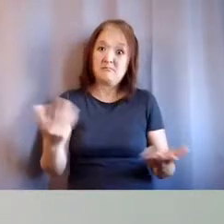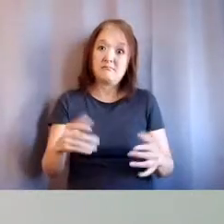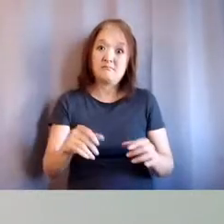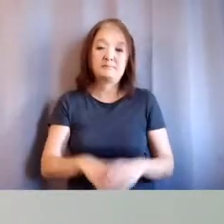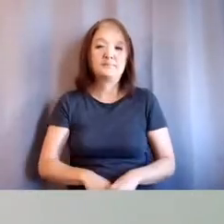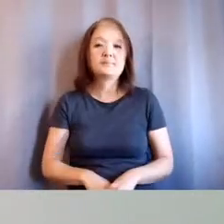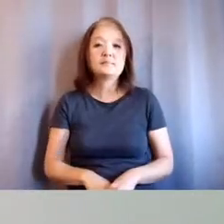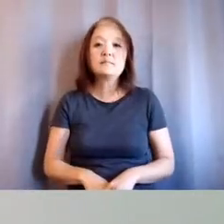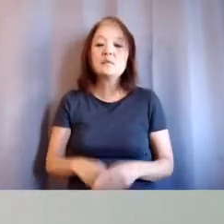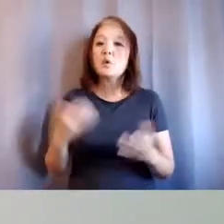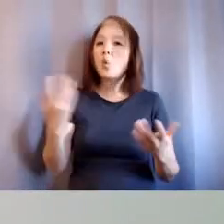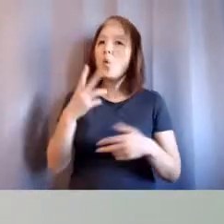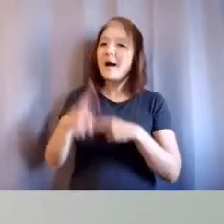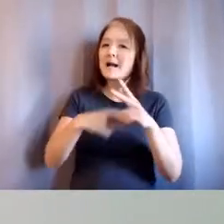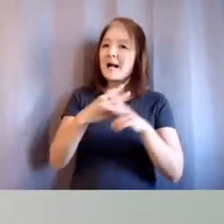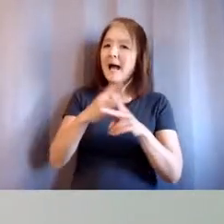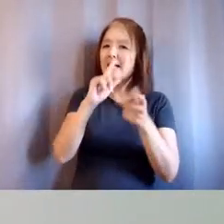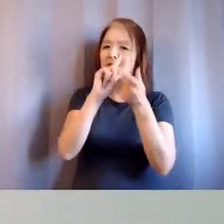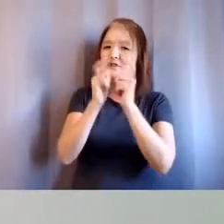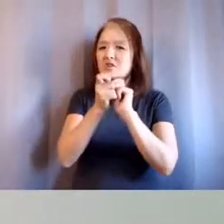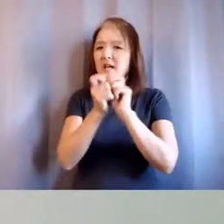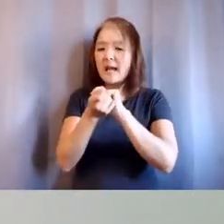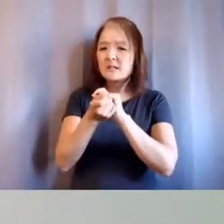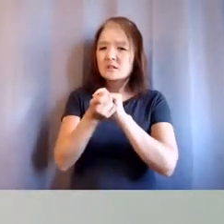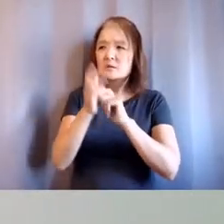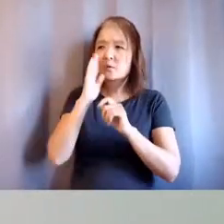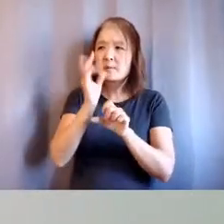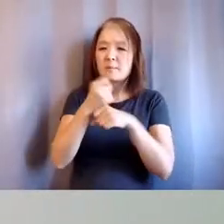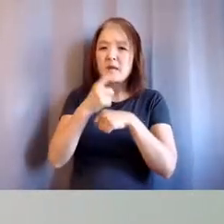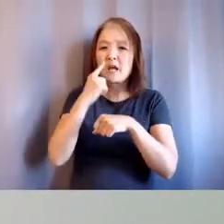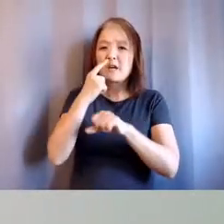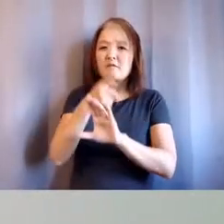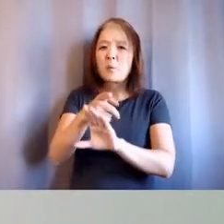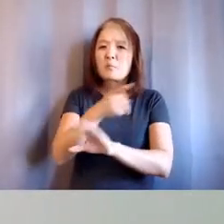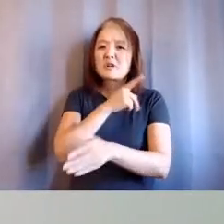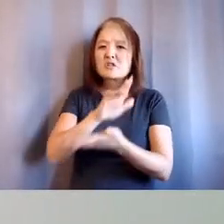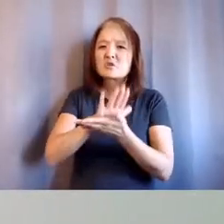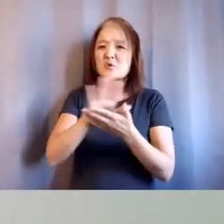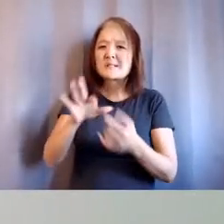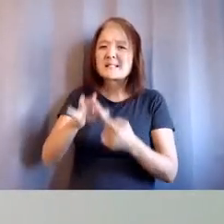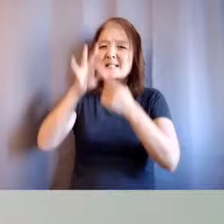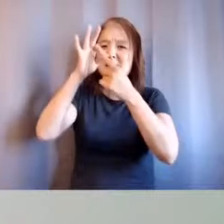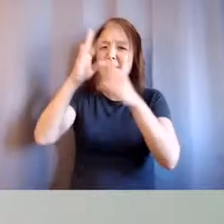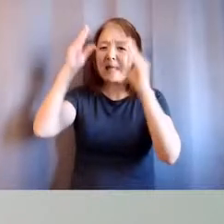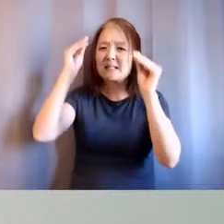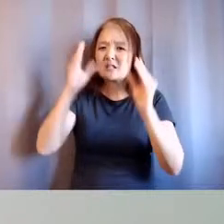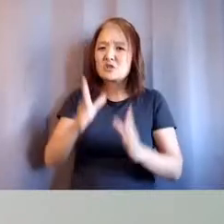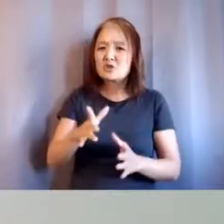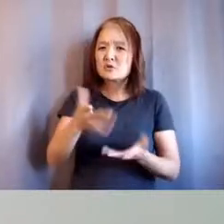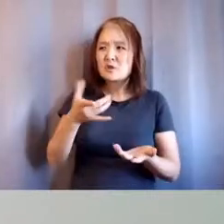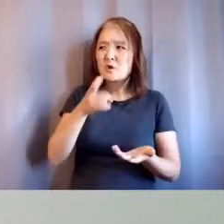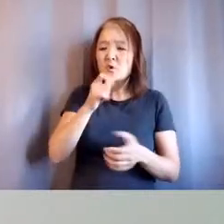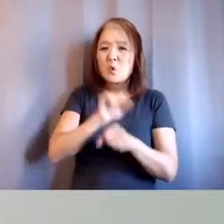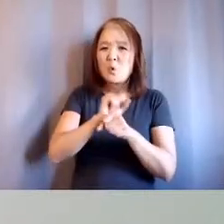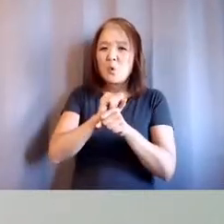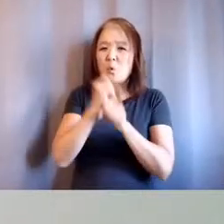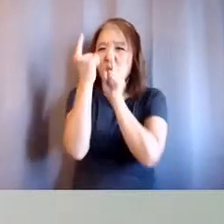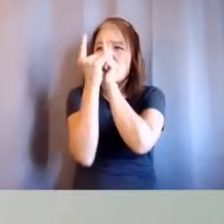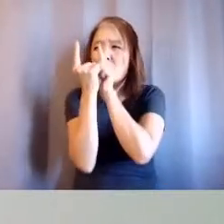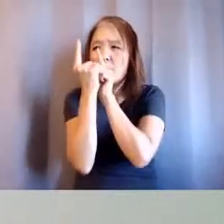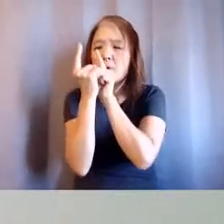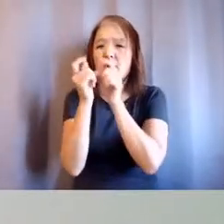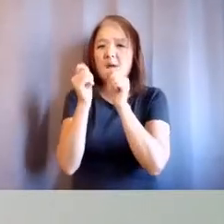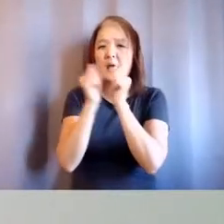What kind of changes or adaptations will be made for preschool sped teachers who often work closely with children and their body